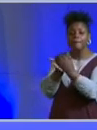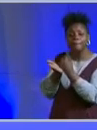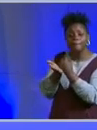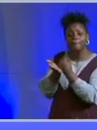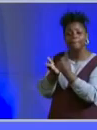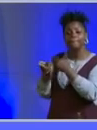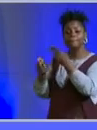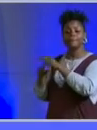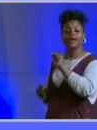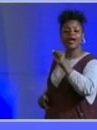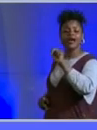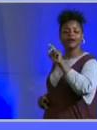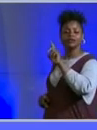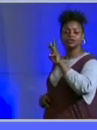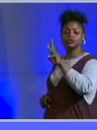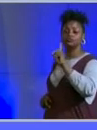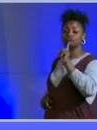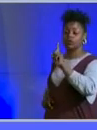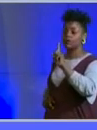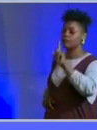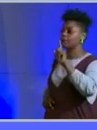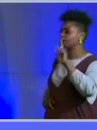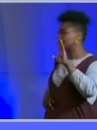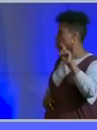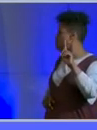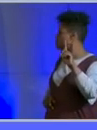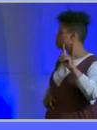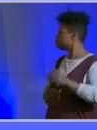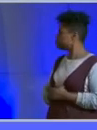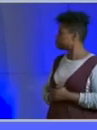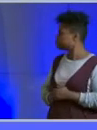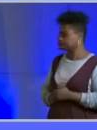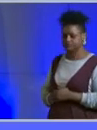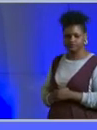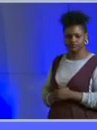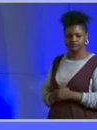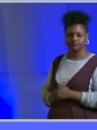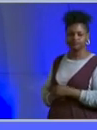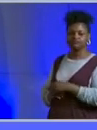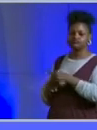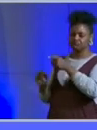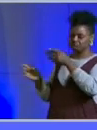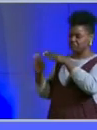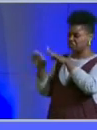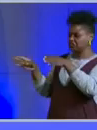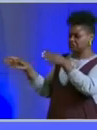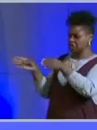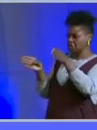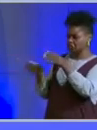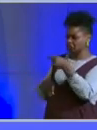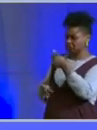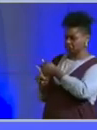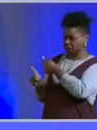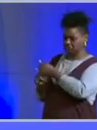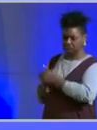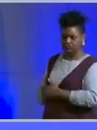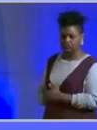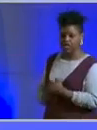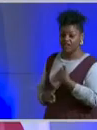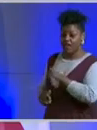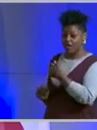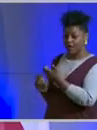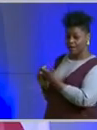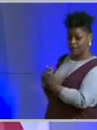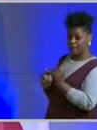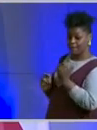I'm the acting director of the DC Office of Planning, and I'm excited to be joined by a distinguished panel of experts in creating and financing affordable housing in